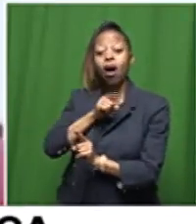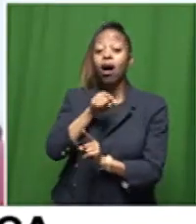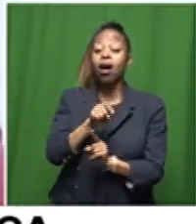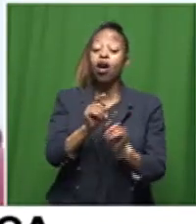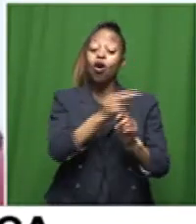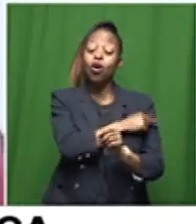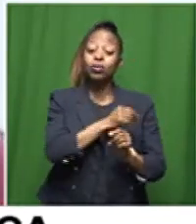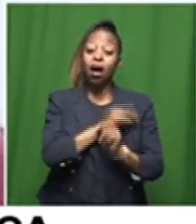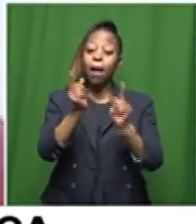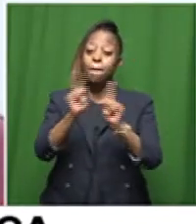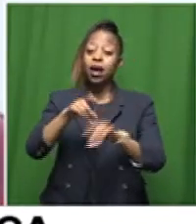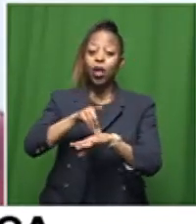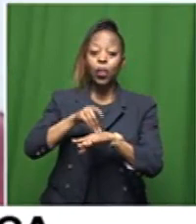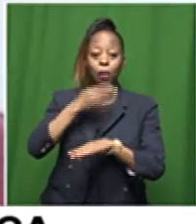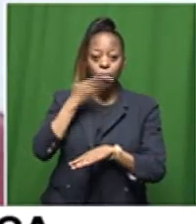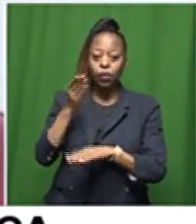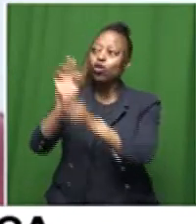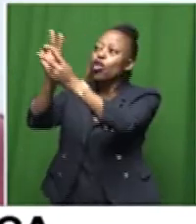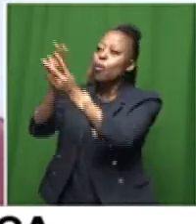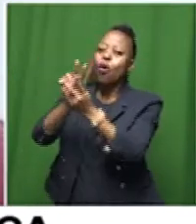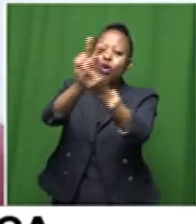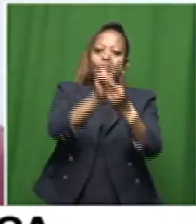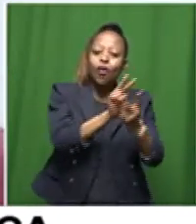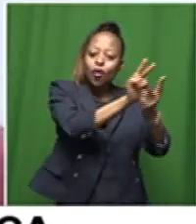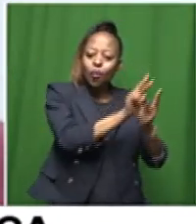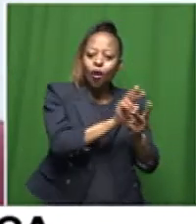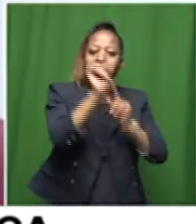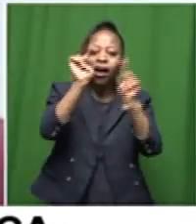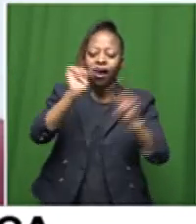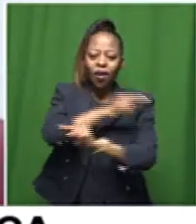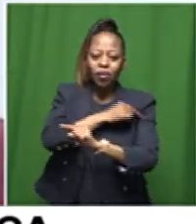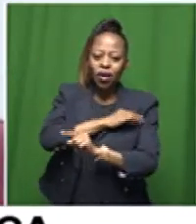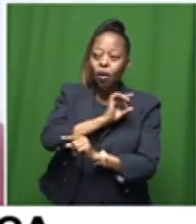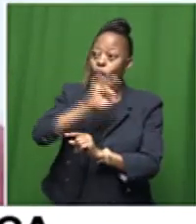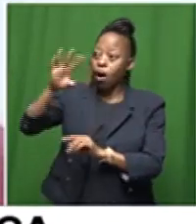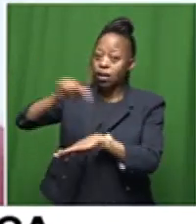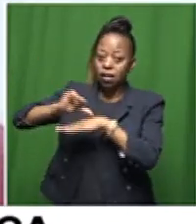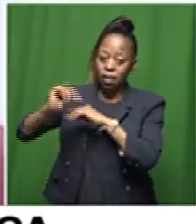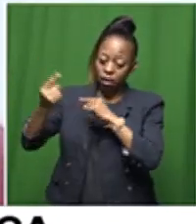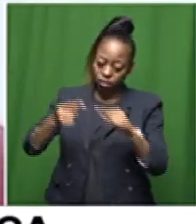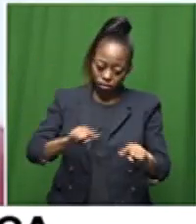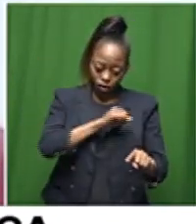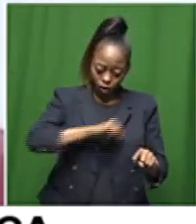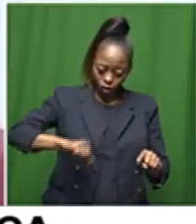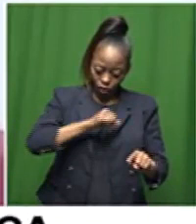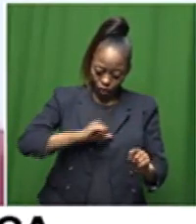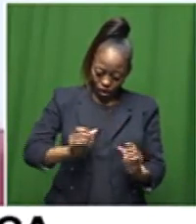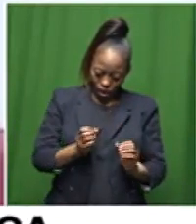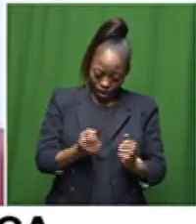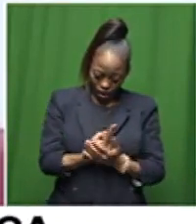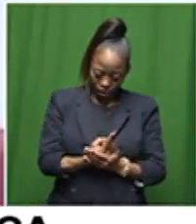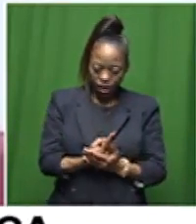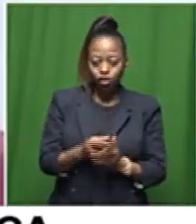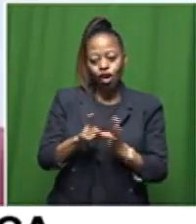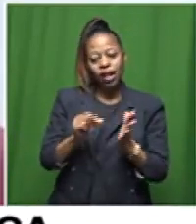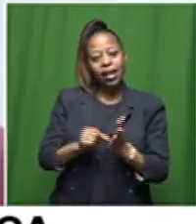this hospital. So they are borrowing specialists from other hospitals to come. So they come once in a month to operate people. So once you miss that